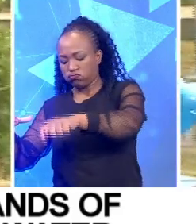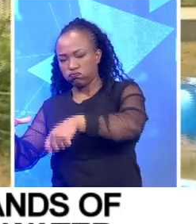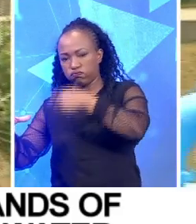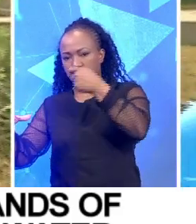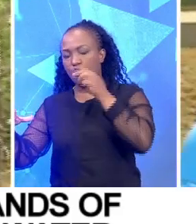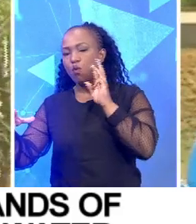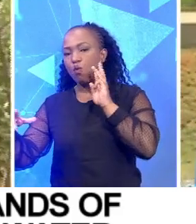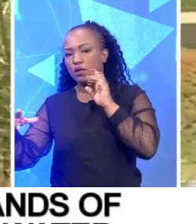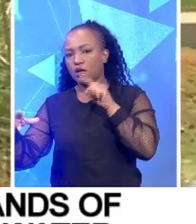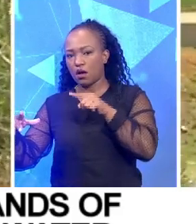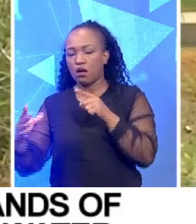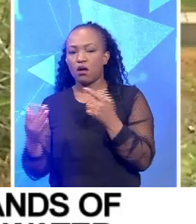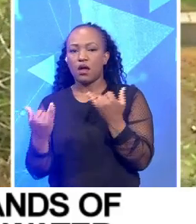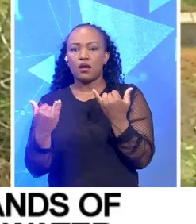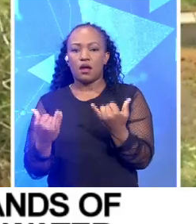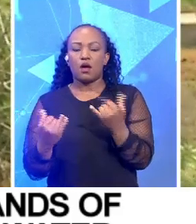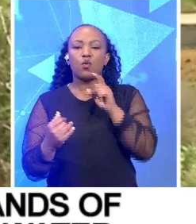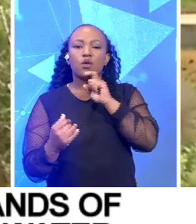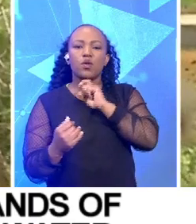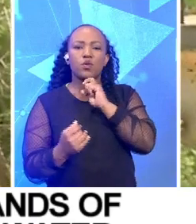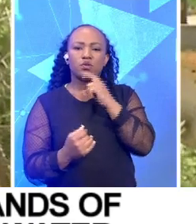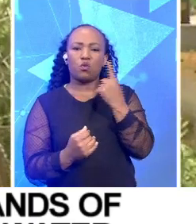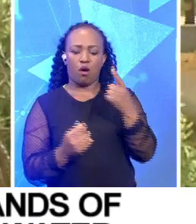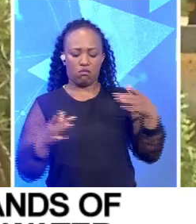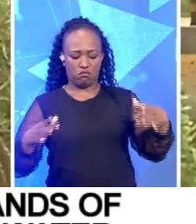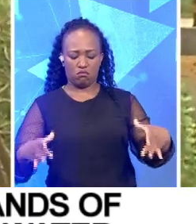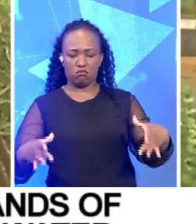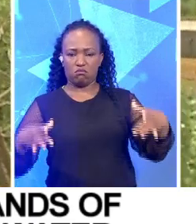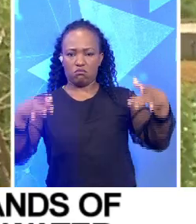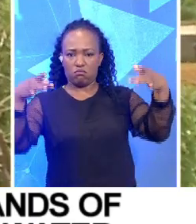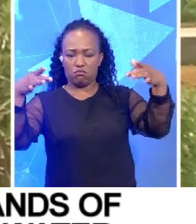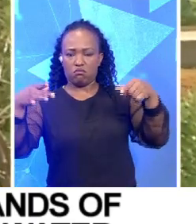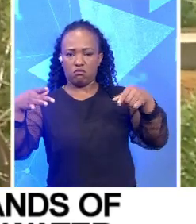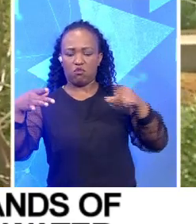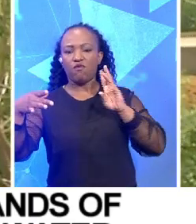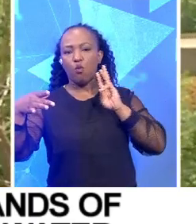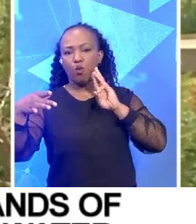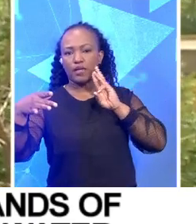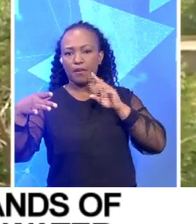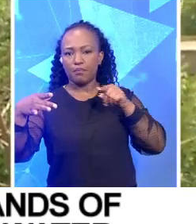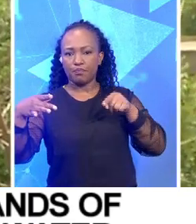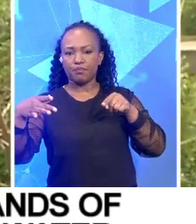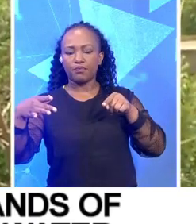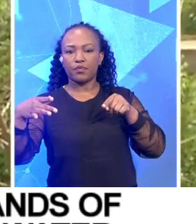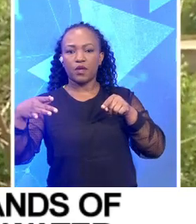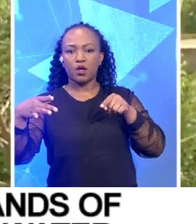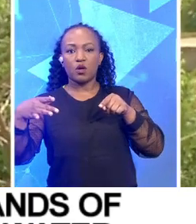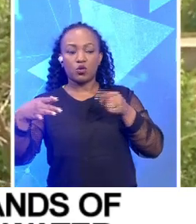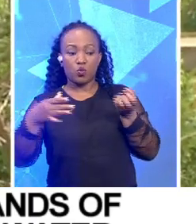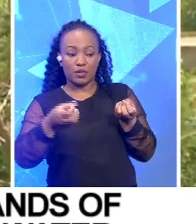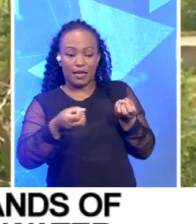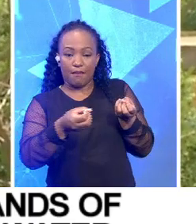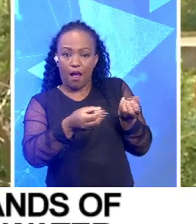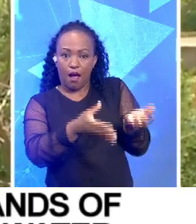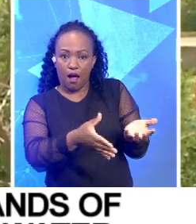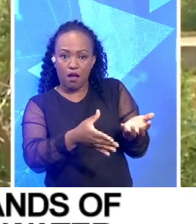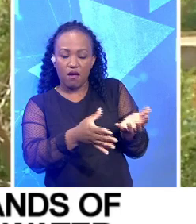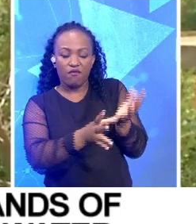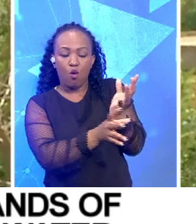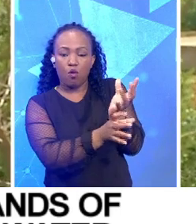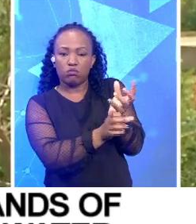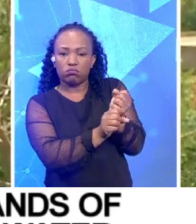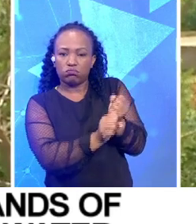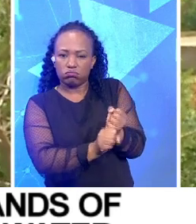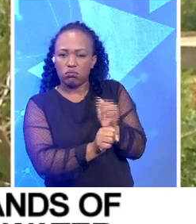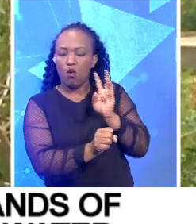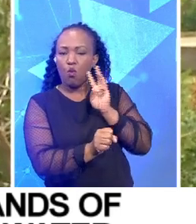21 boreholes that runs through a purification plant that would supply water into the specific reservoirs that